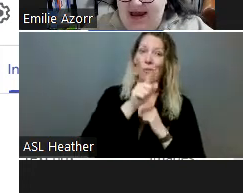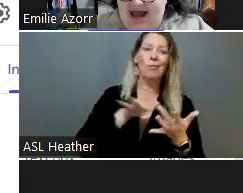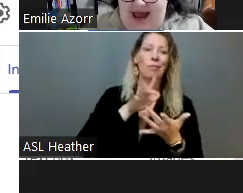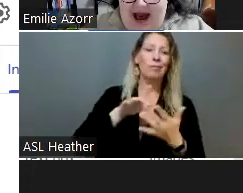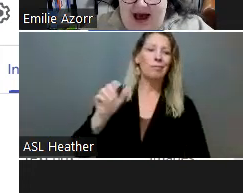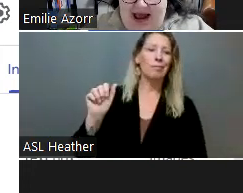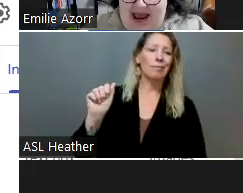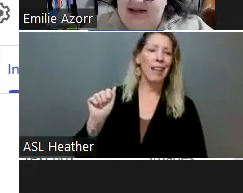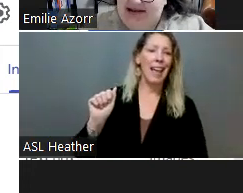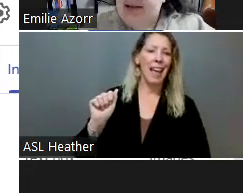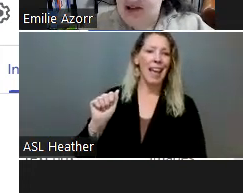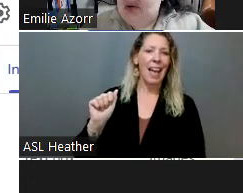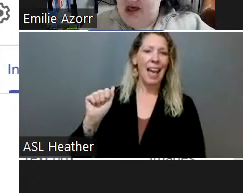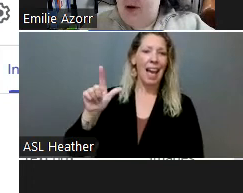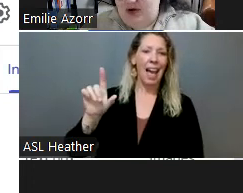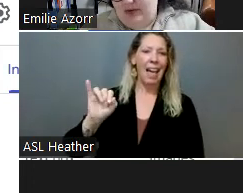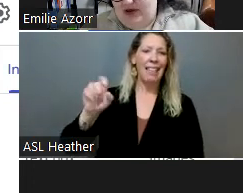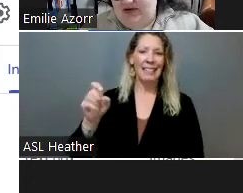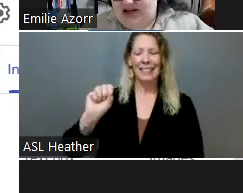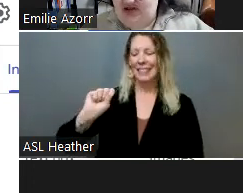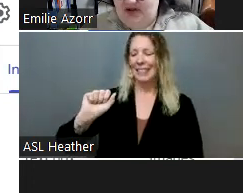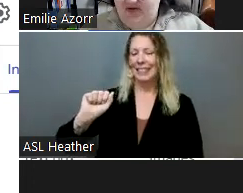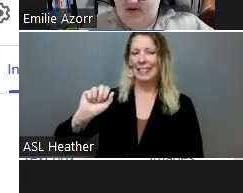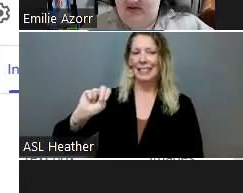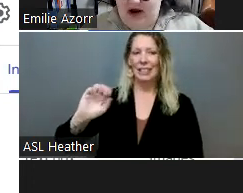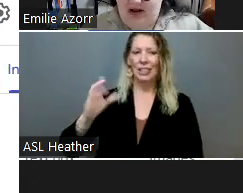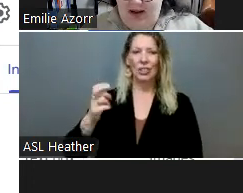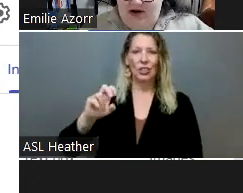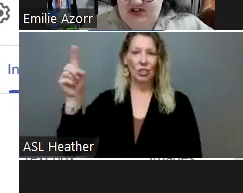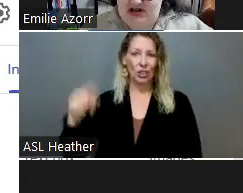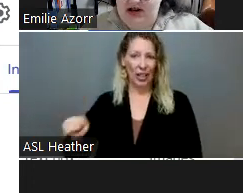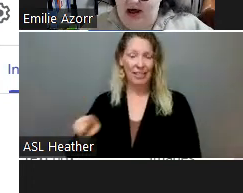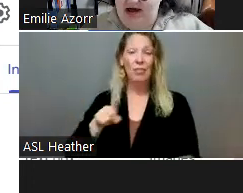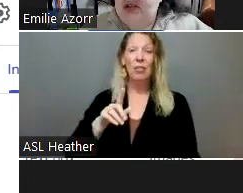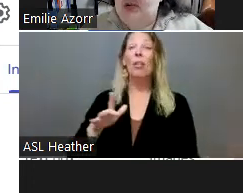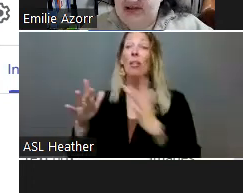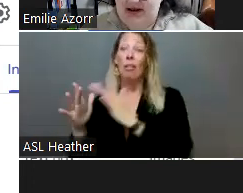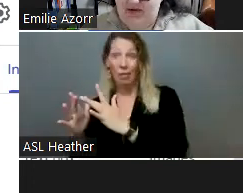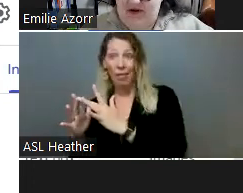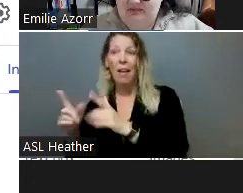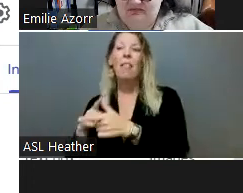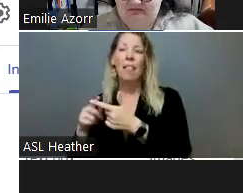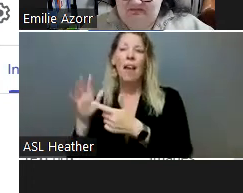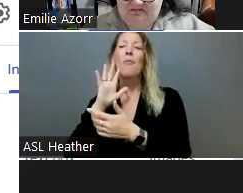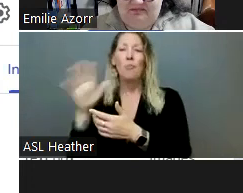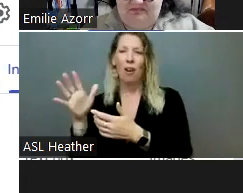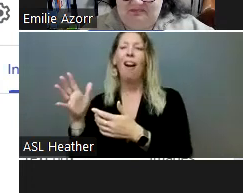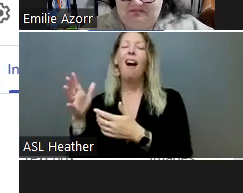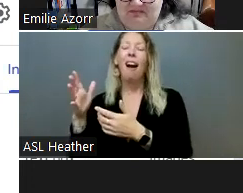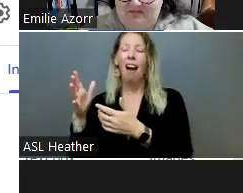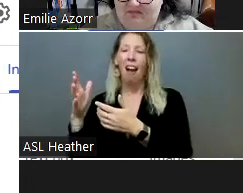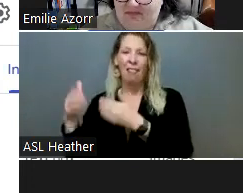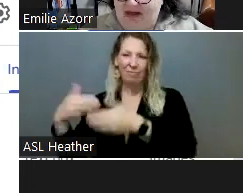Sanchez and get in touch with them, and we'd put you in touch with the folks from our collaboration to do a site review.